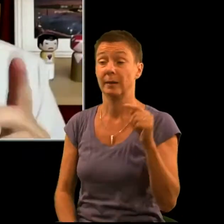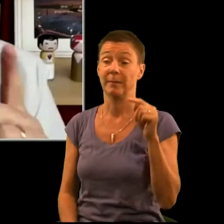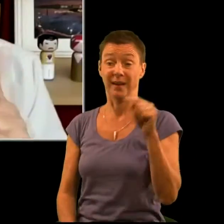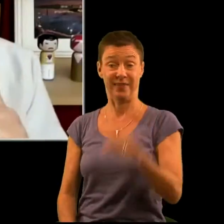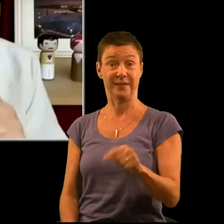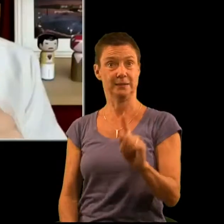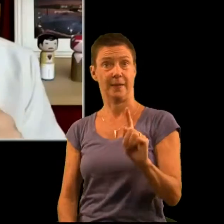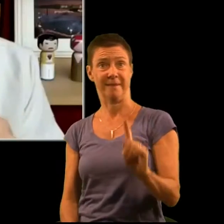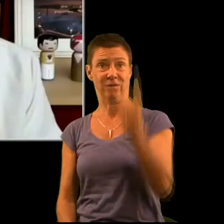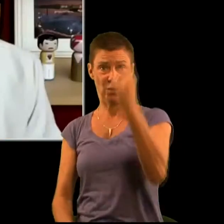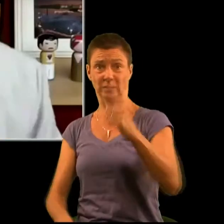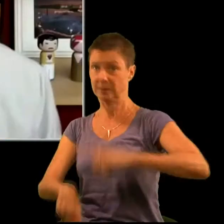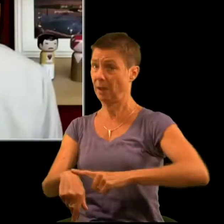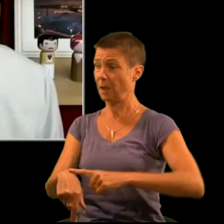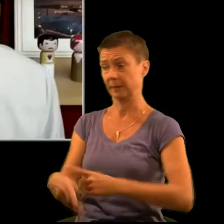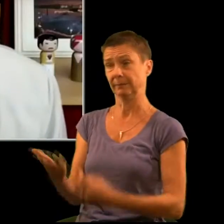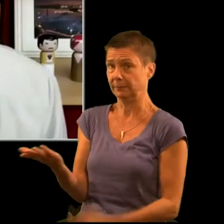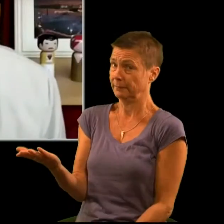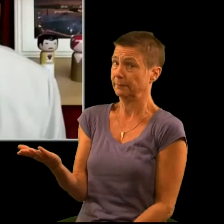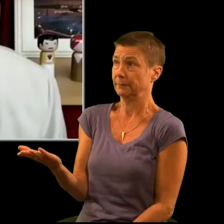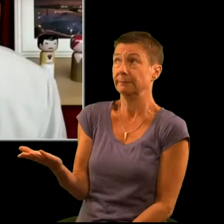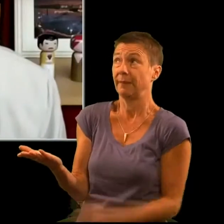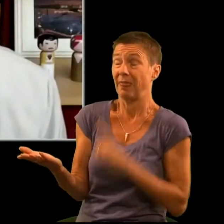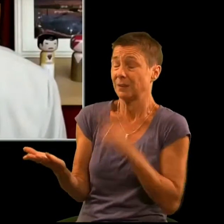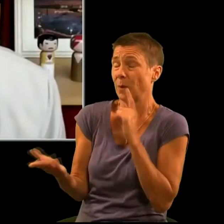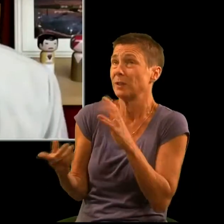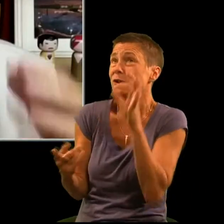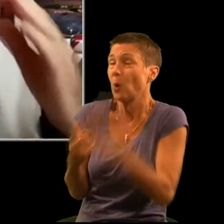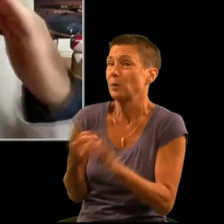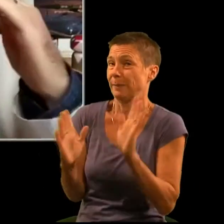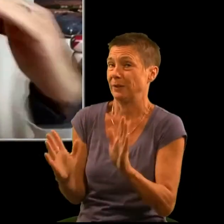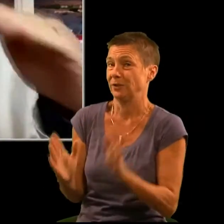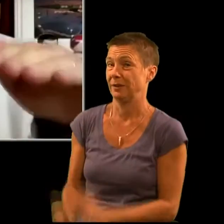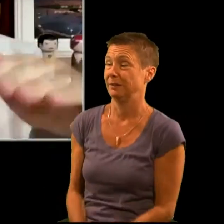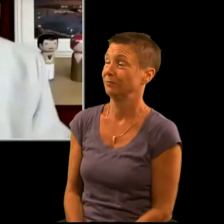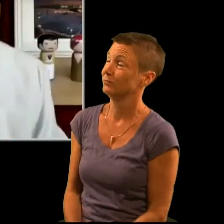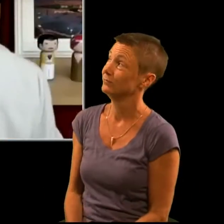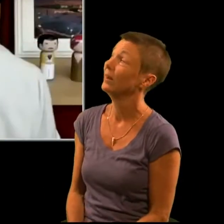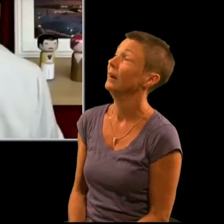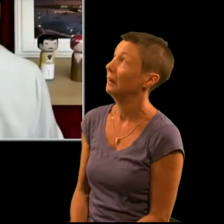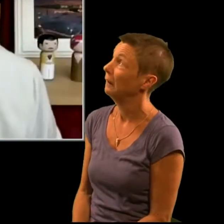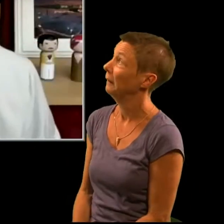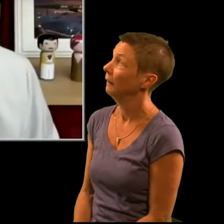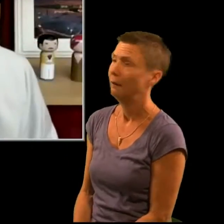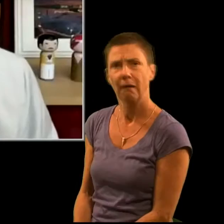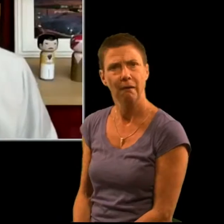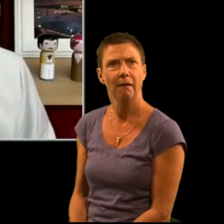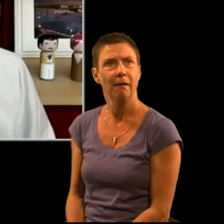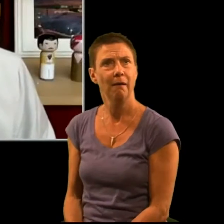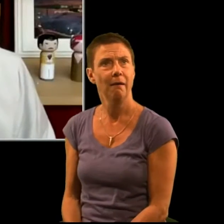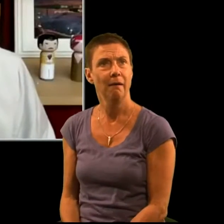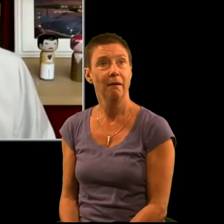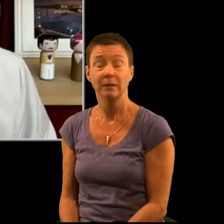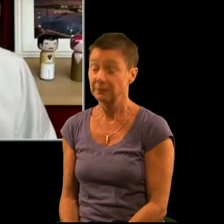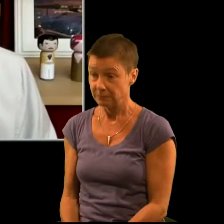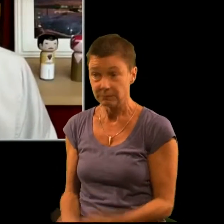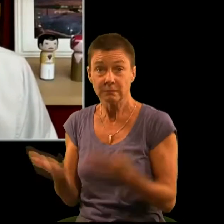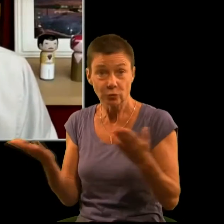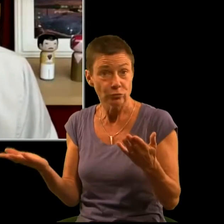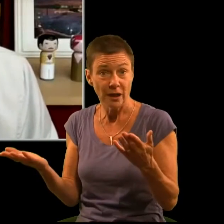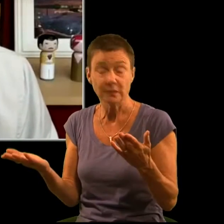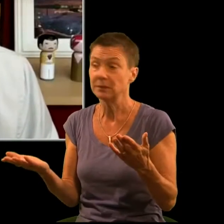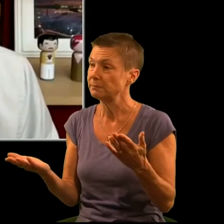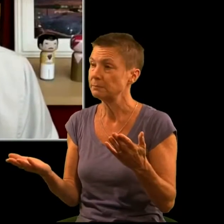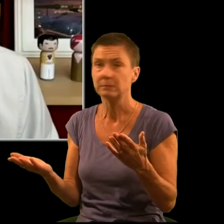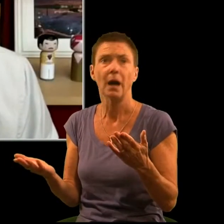the first twins that it's happened to. That's why they're so special. They have a special, almost psychic. Yeah. You're quite right. Unlikely, but